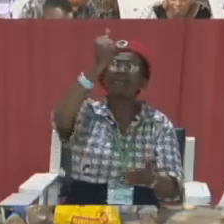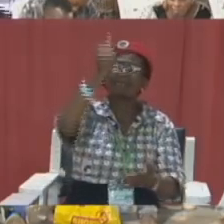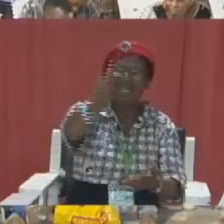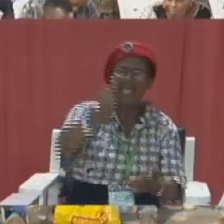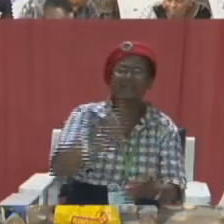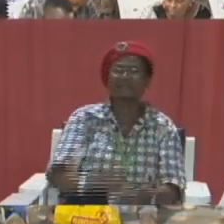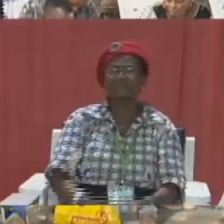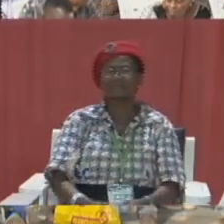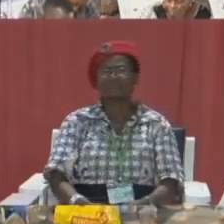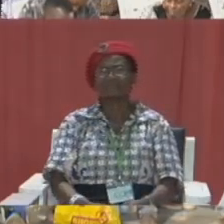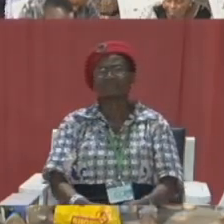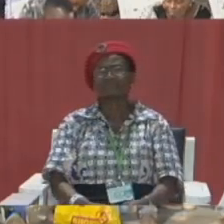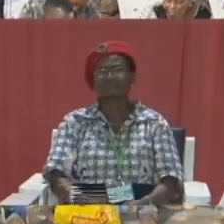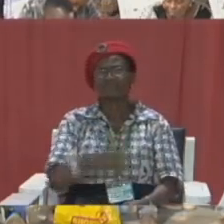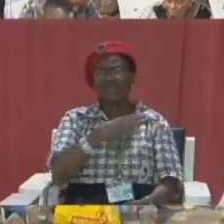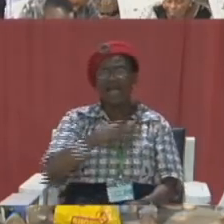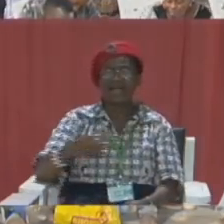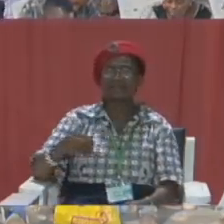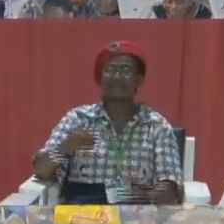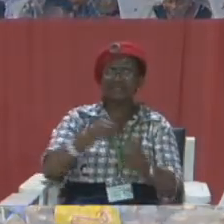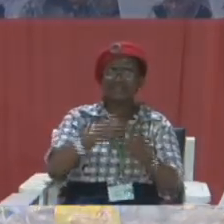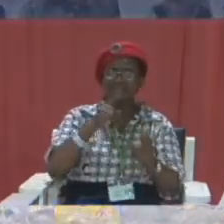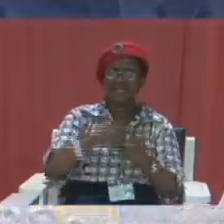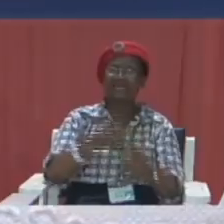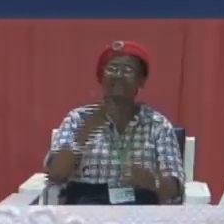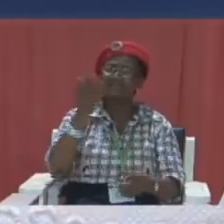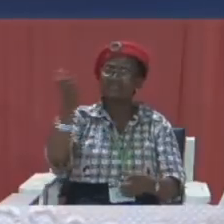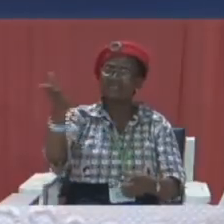And then there is something